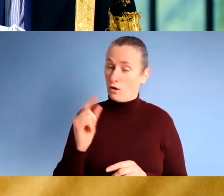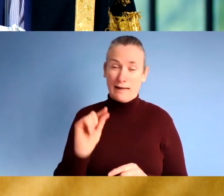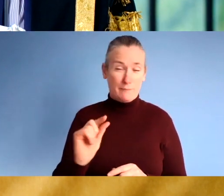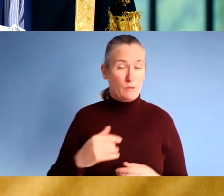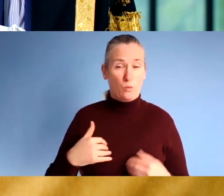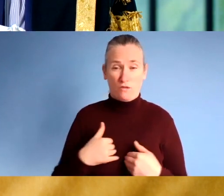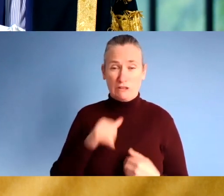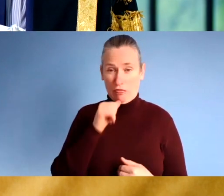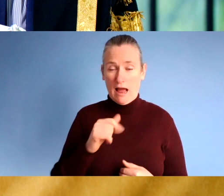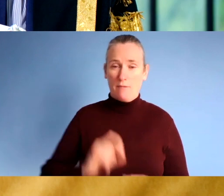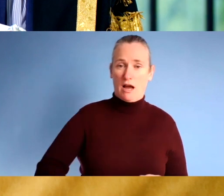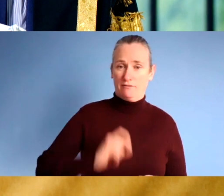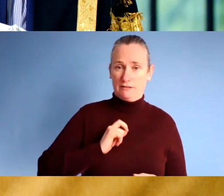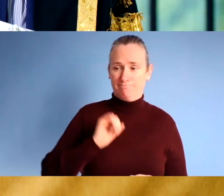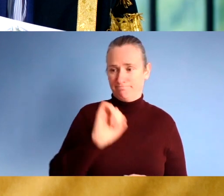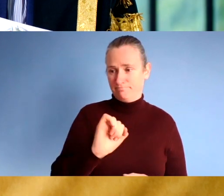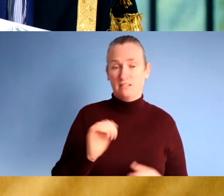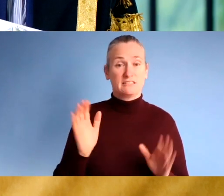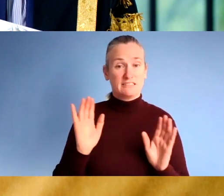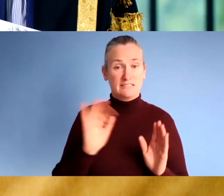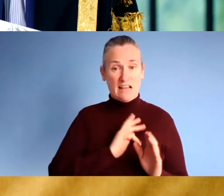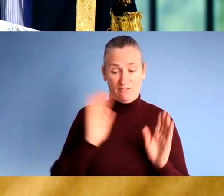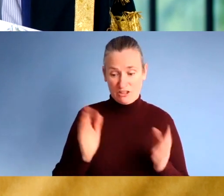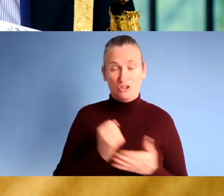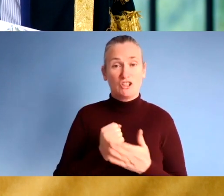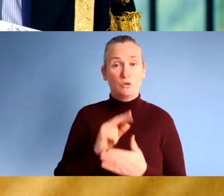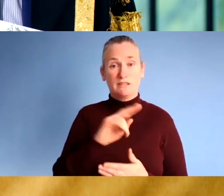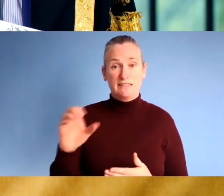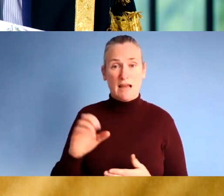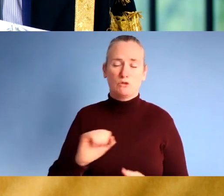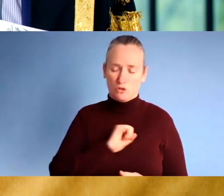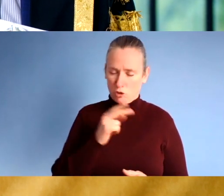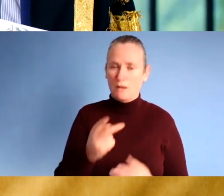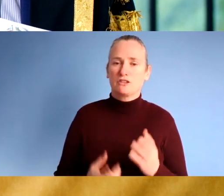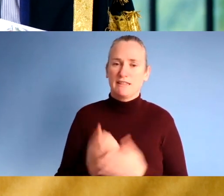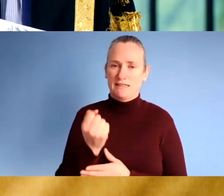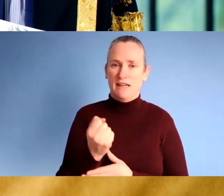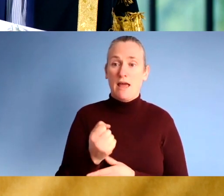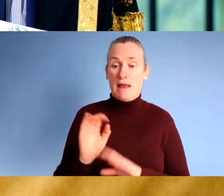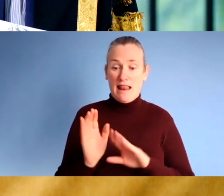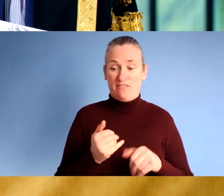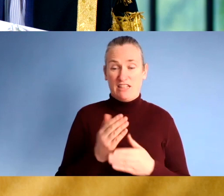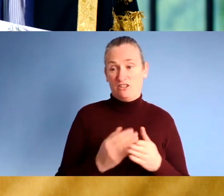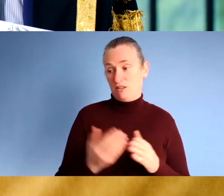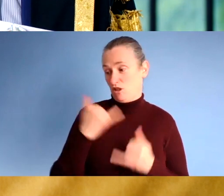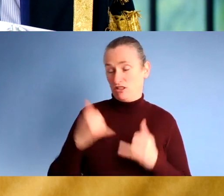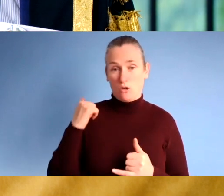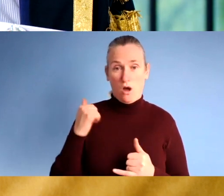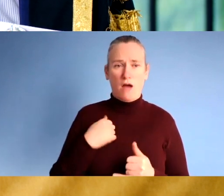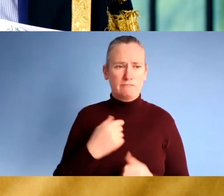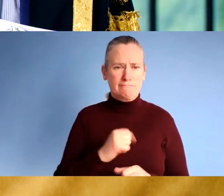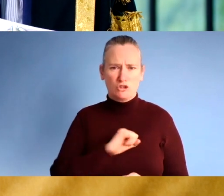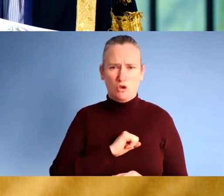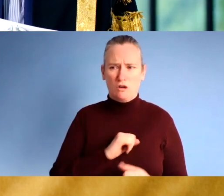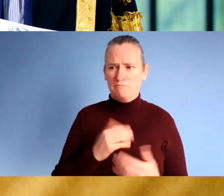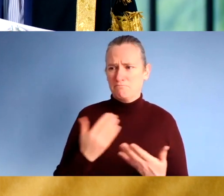worried. I am confident, as a UCC alumnus myself, that you will succeed. When I left here some years ago, I was unsure of where